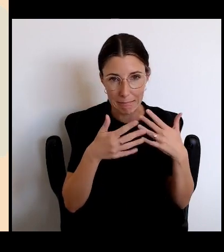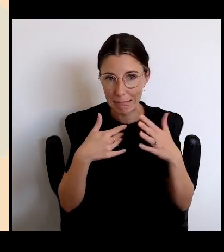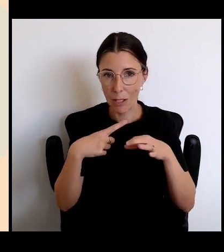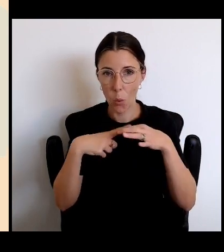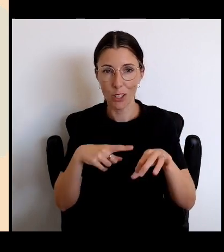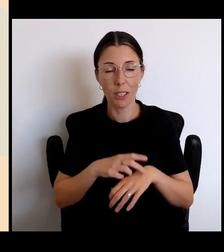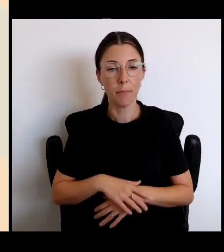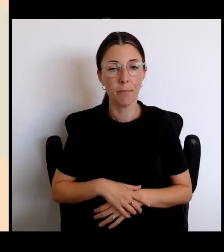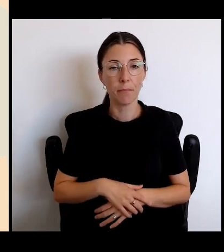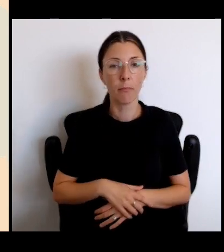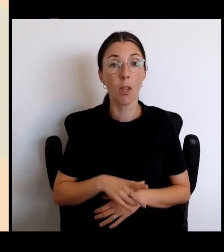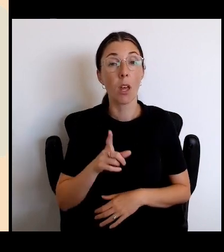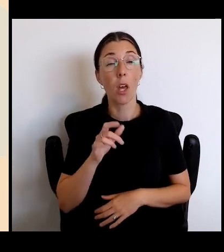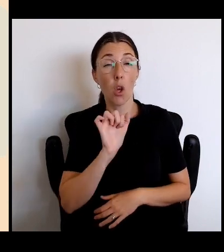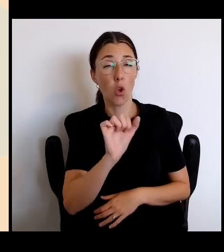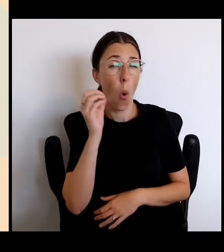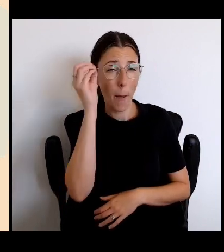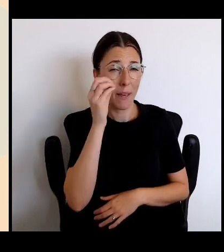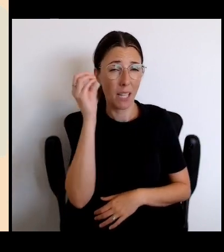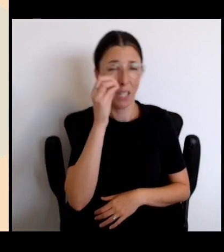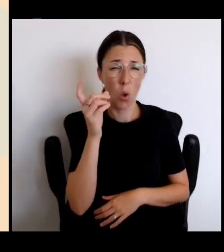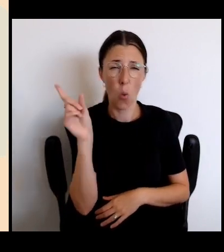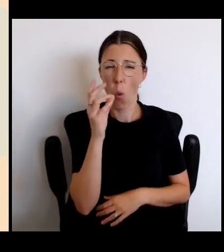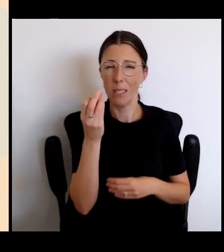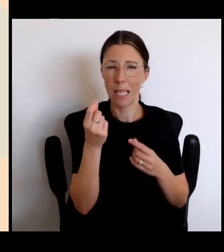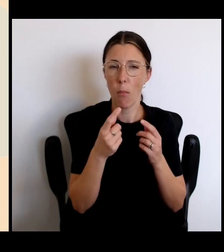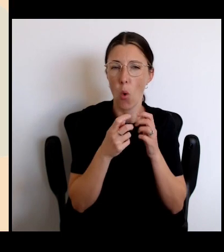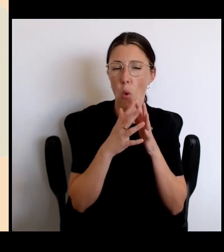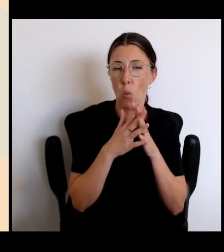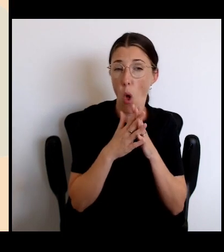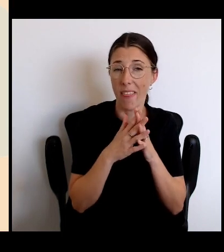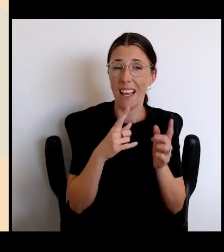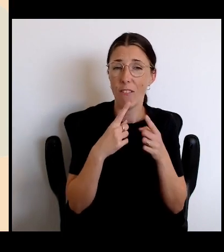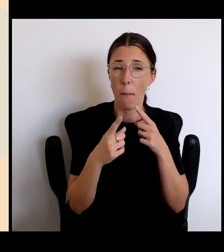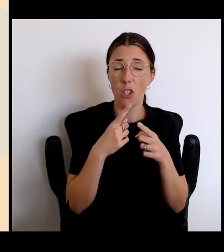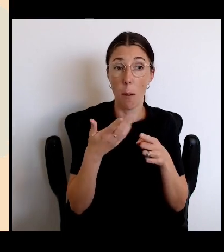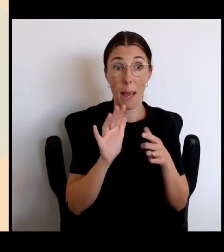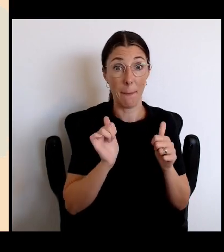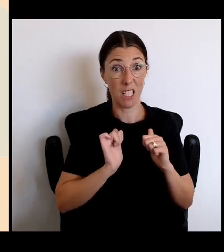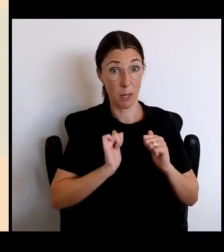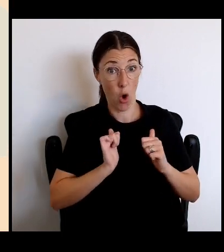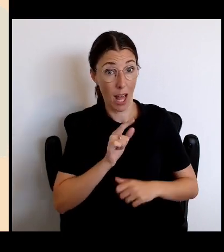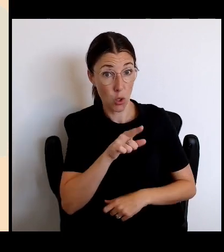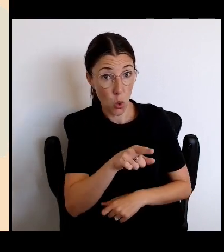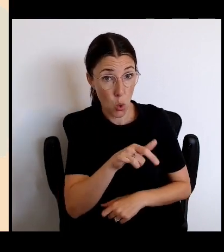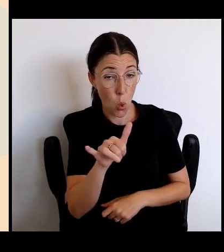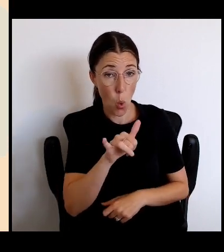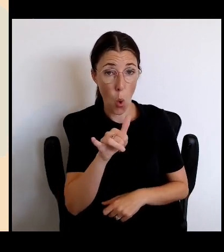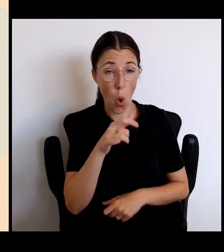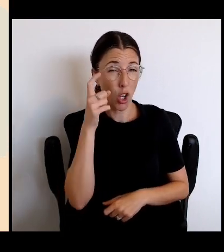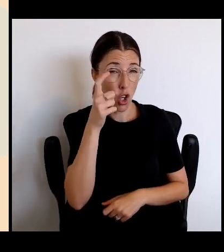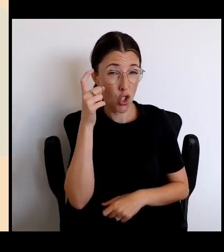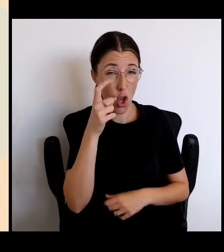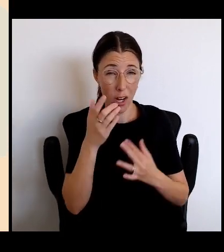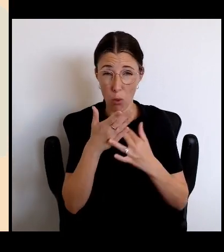What, in your opinion, has been some insights that maybe surprised or concerned you during this process? Luke, I'm wondering